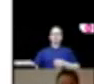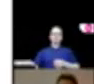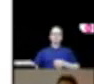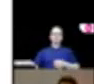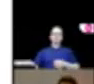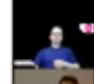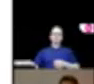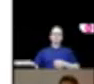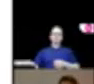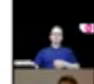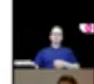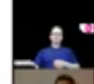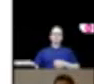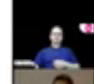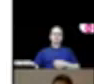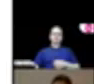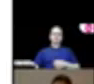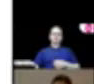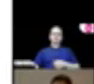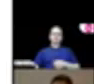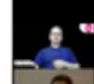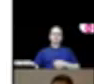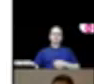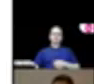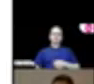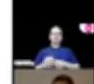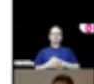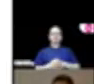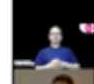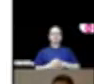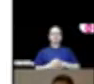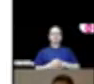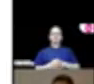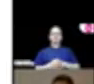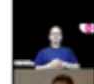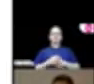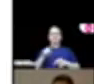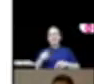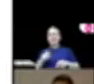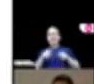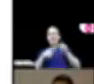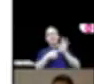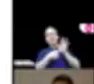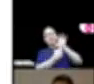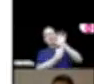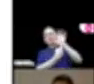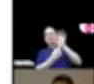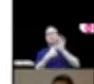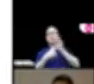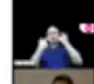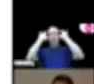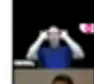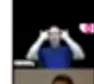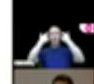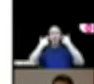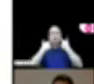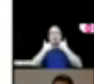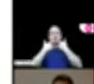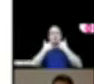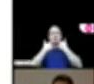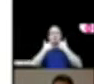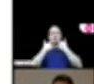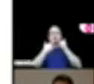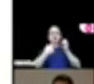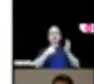this one here was a court that was done by Judge Lord Roger. Like I